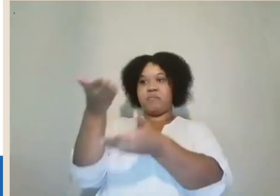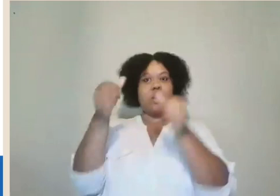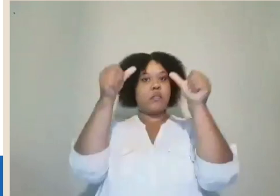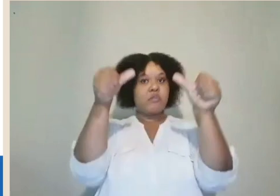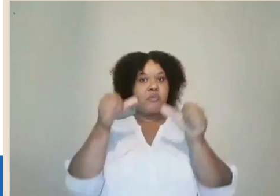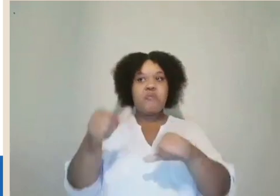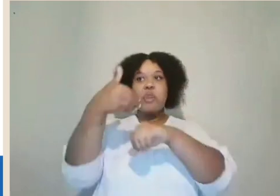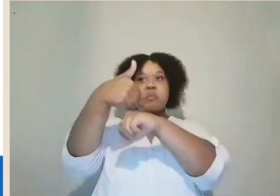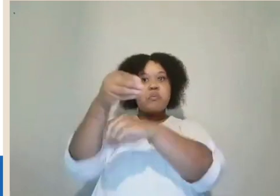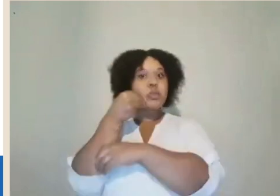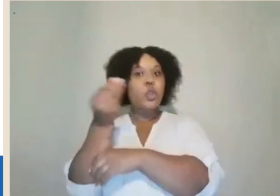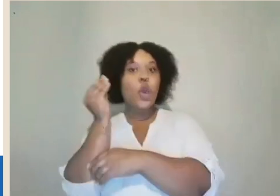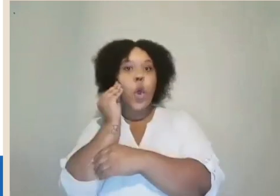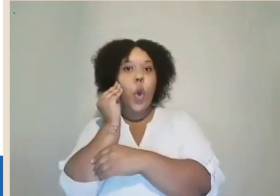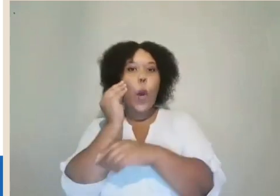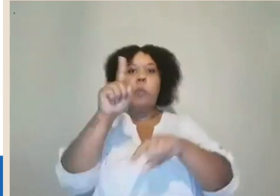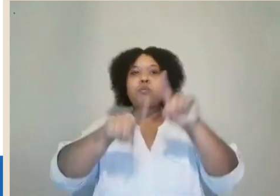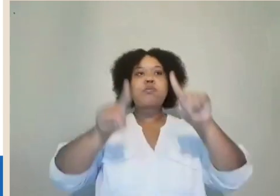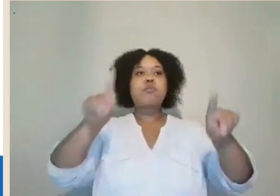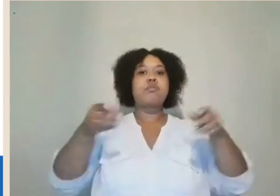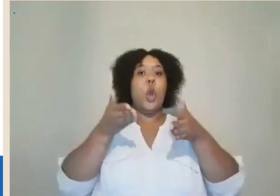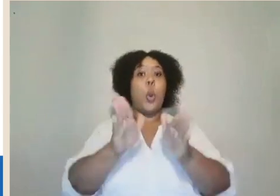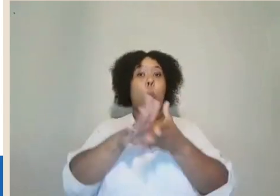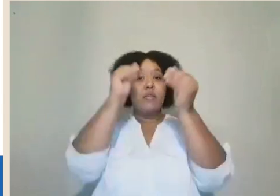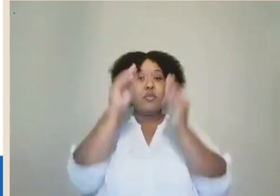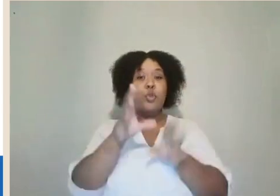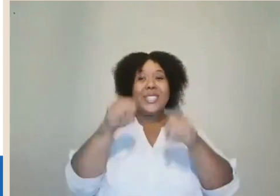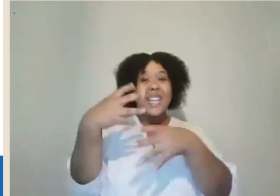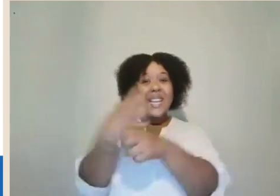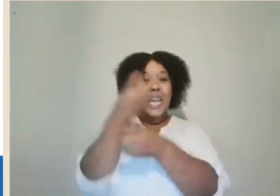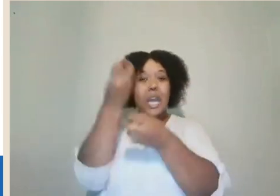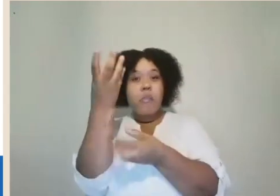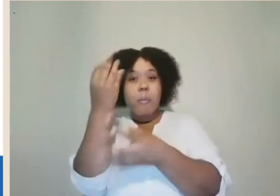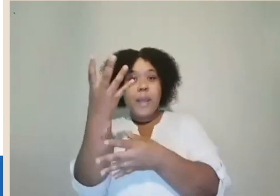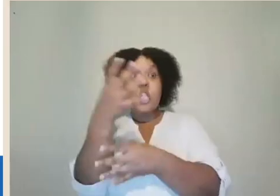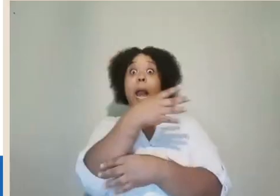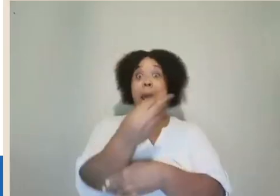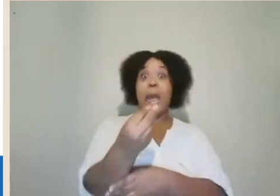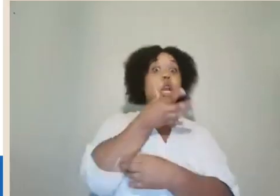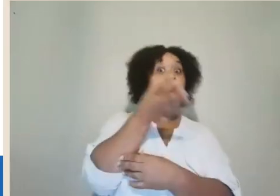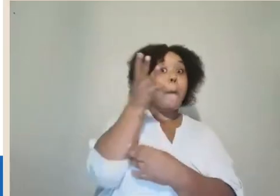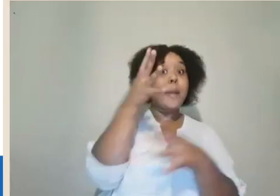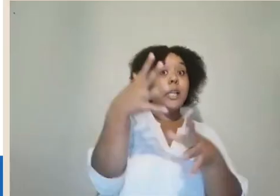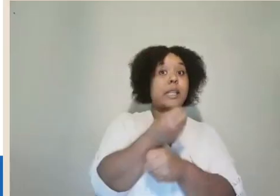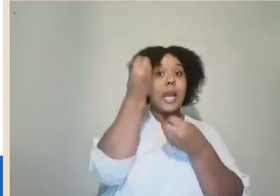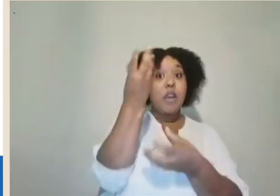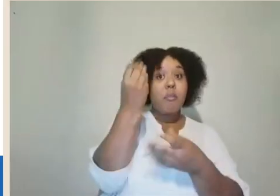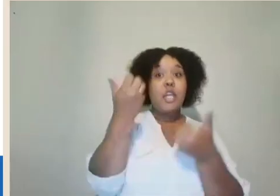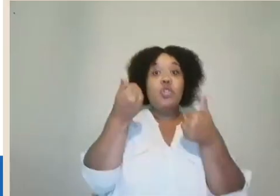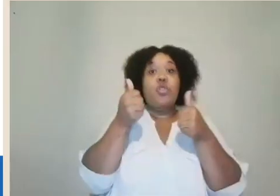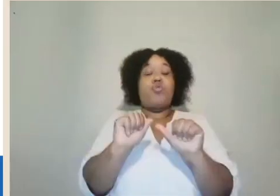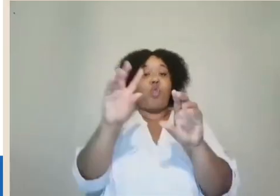We are trying to think about all the variety of ways in which students get information and in which parents get information, and try to